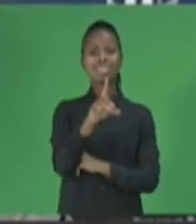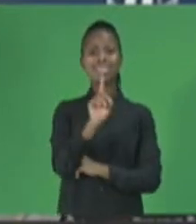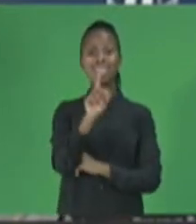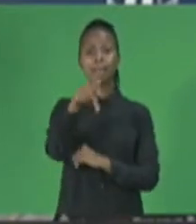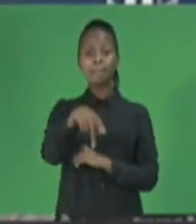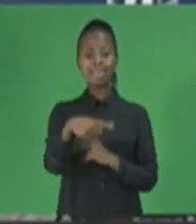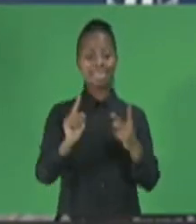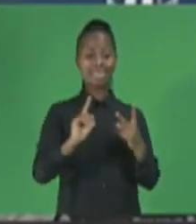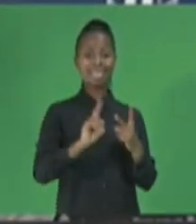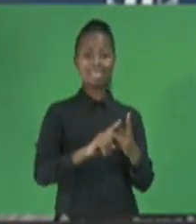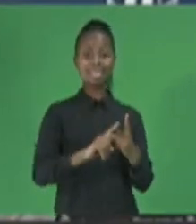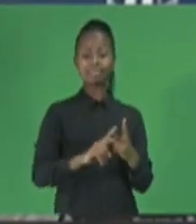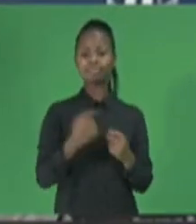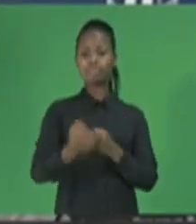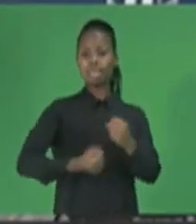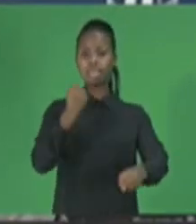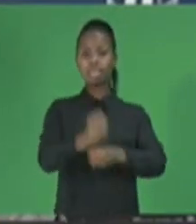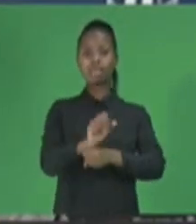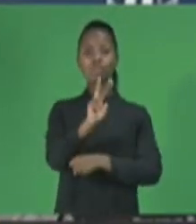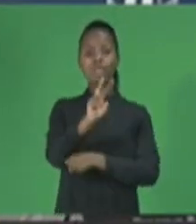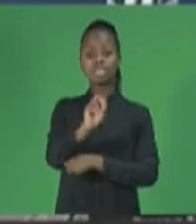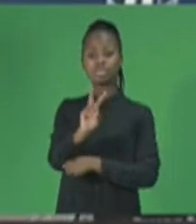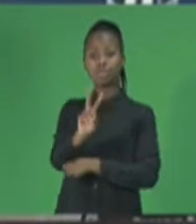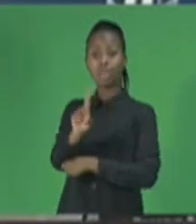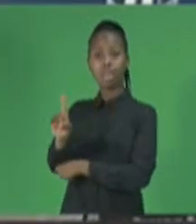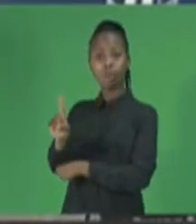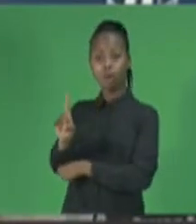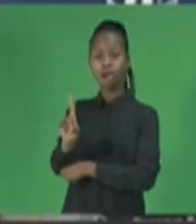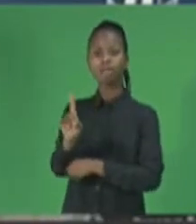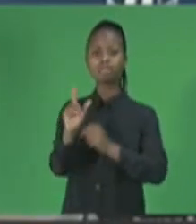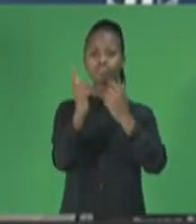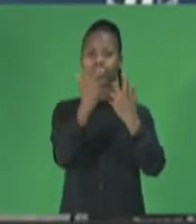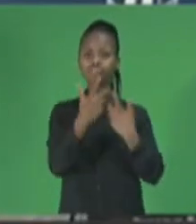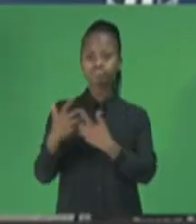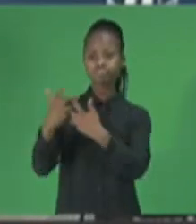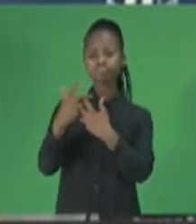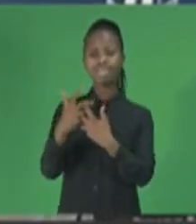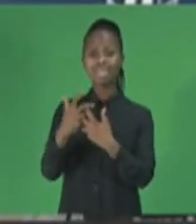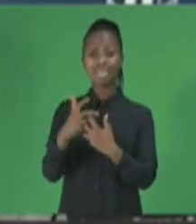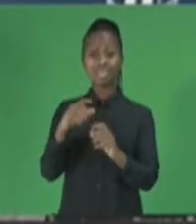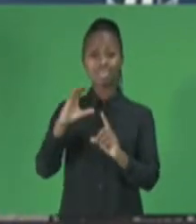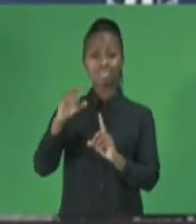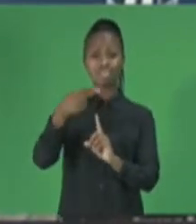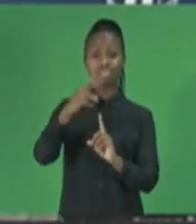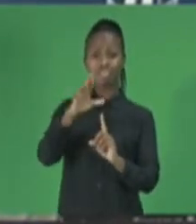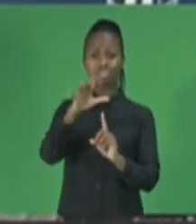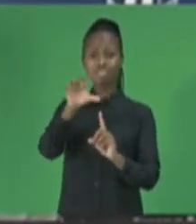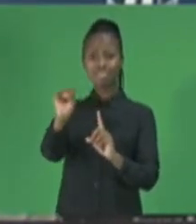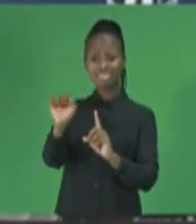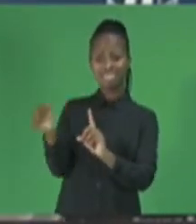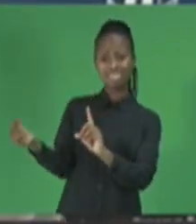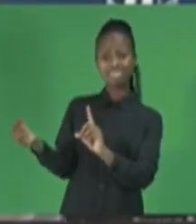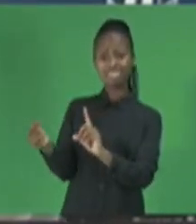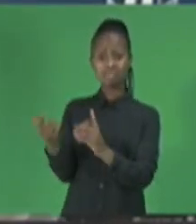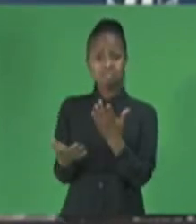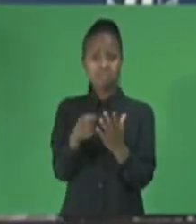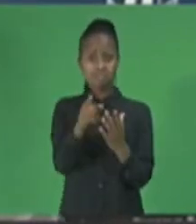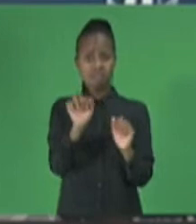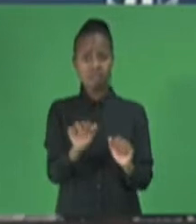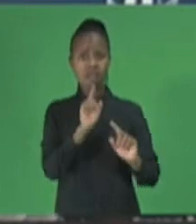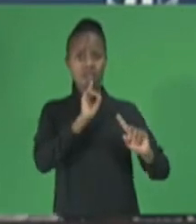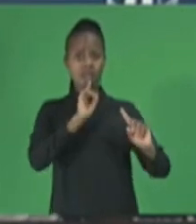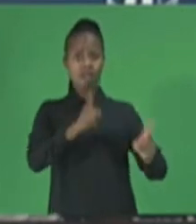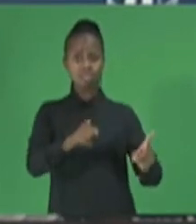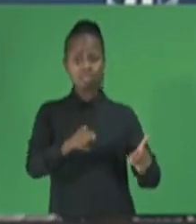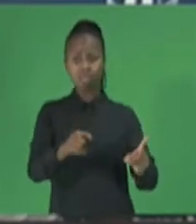2021. Chris, or Rashad, one of you, you must take that one. What is